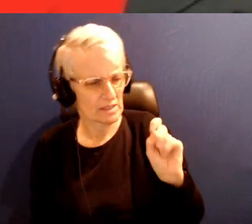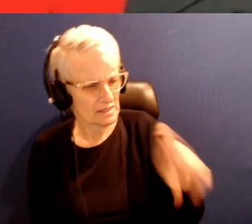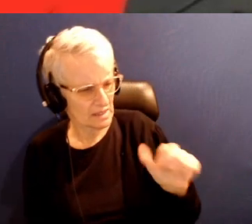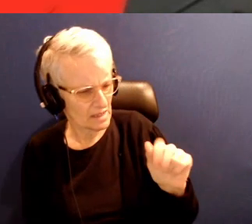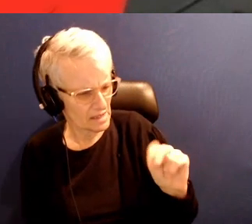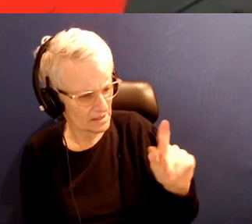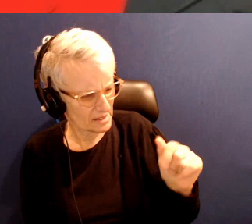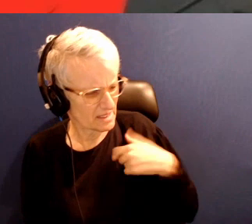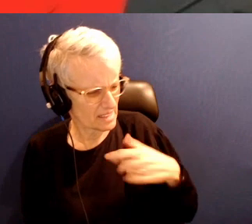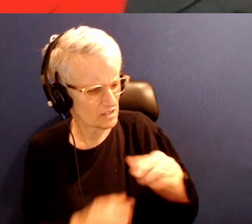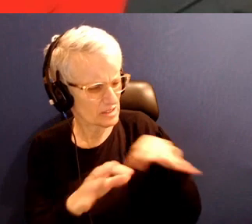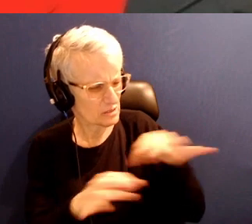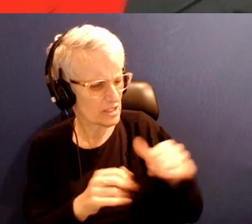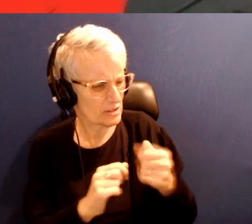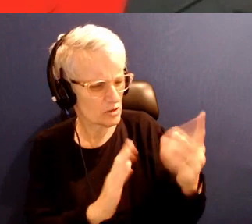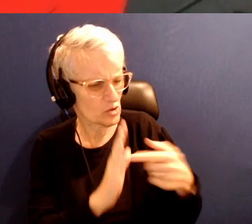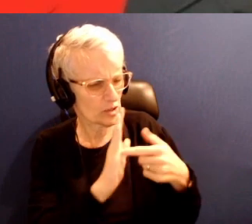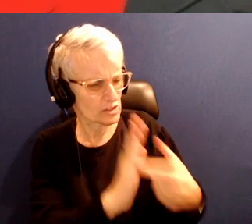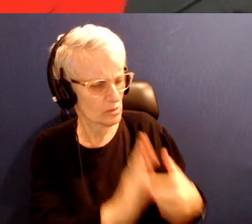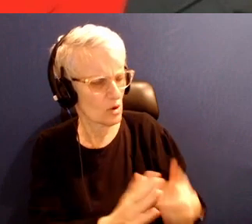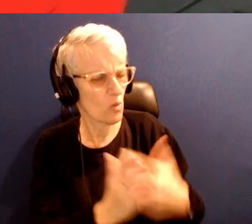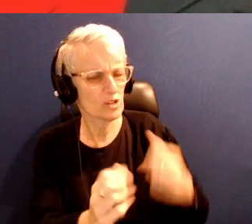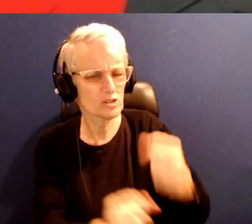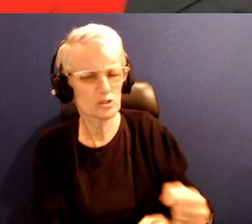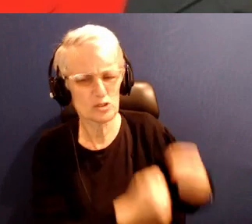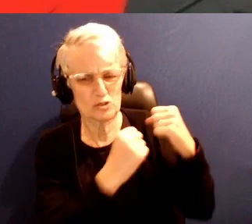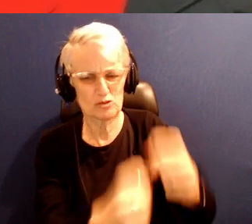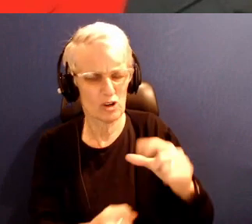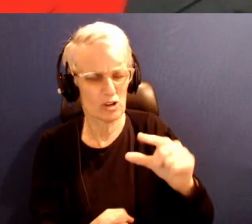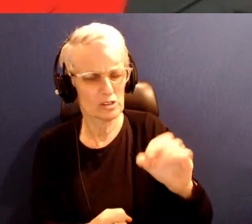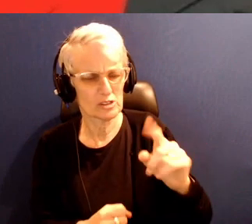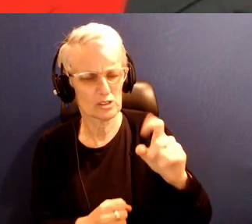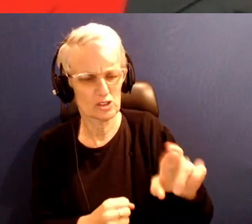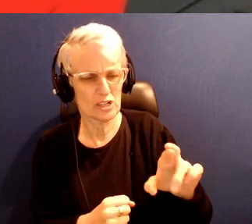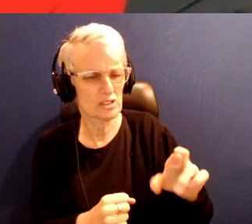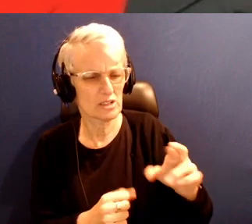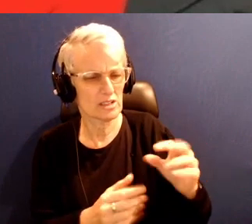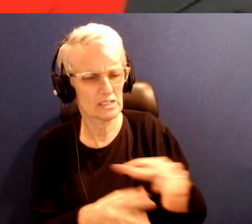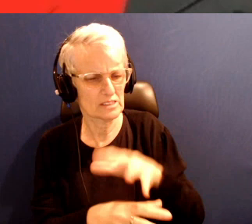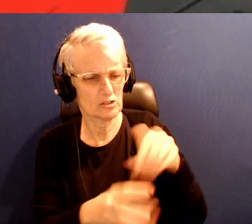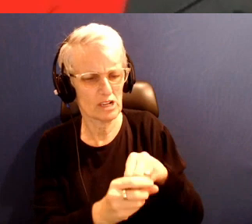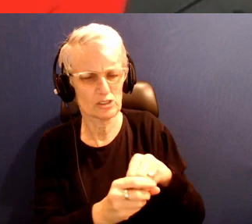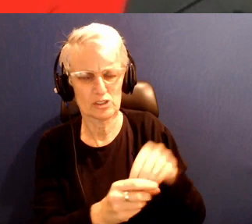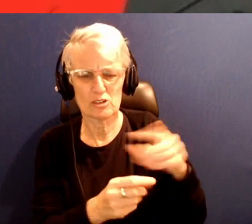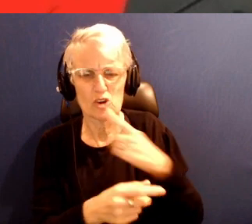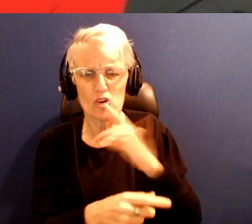Danica, can you share a few examples of what strong gender integration in a proposal looks like?